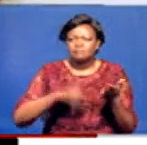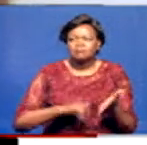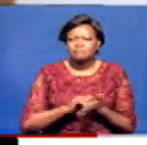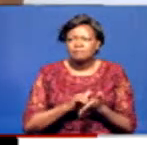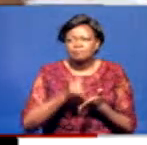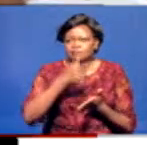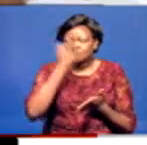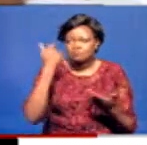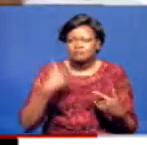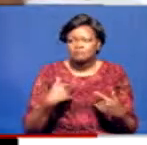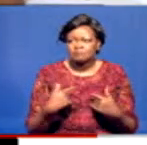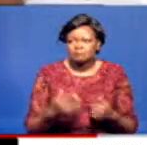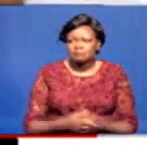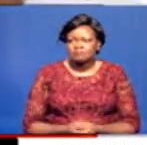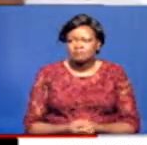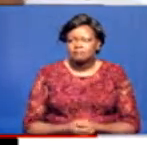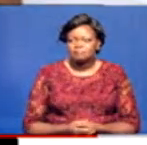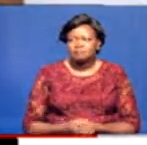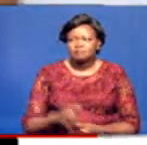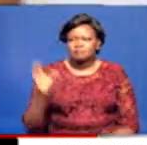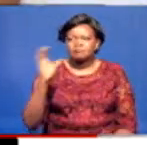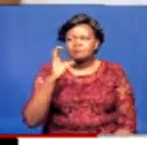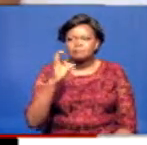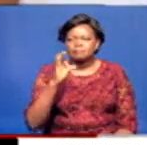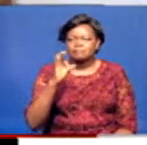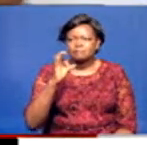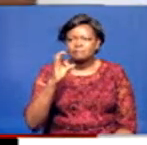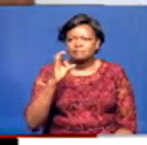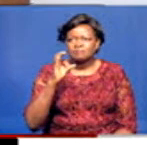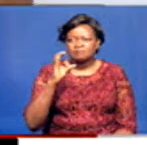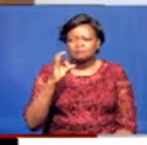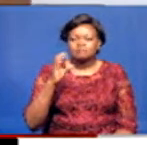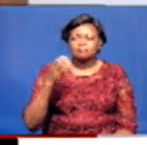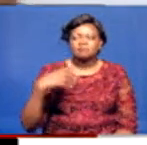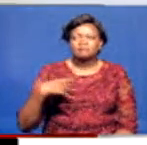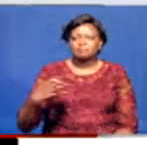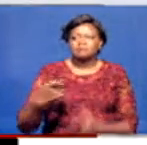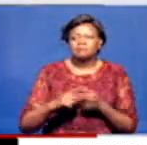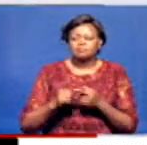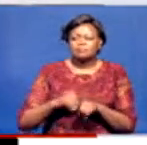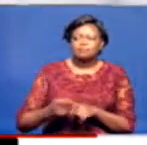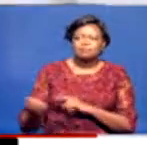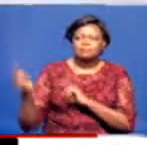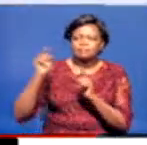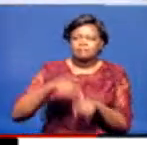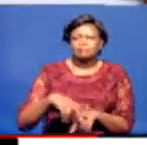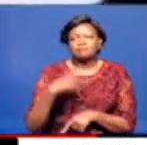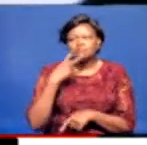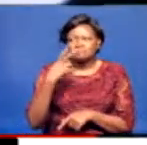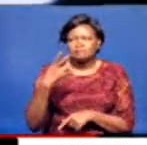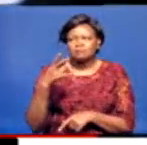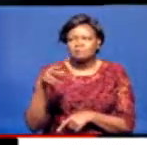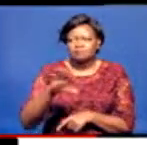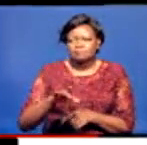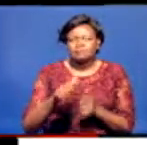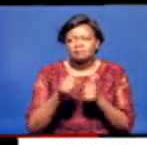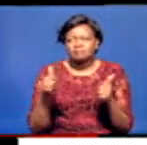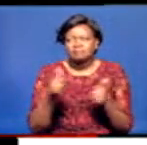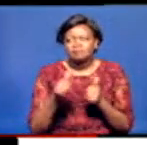have clients wa high end, so hata wakikuja hapa hivi wataona kuna mahali